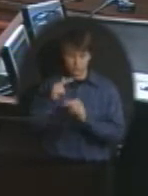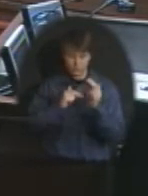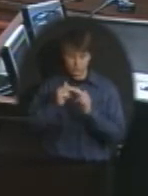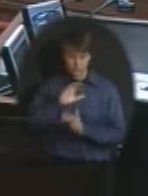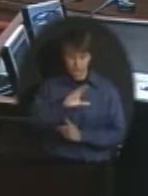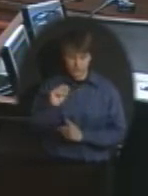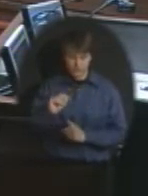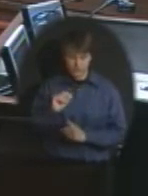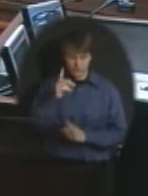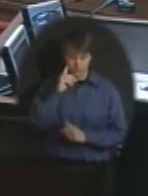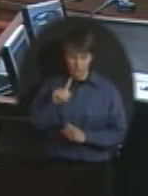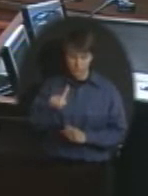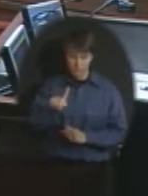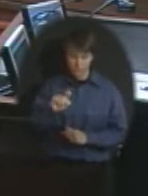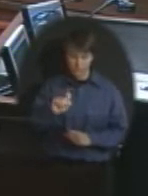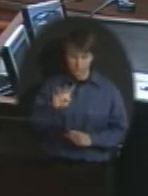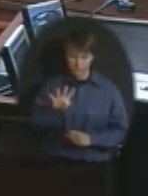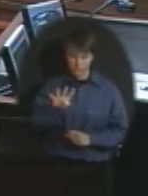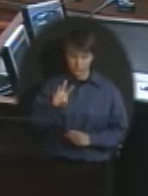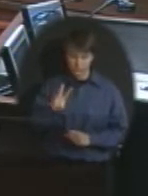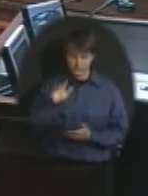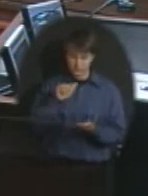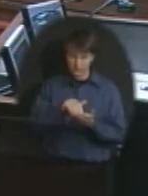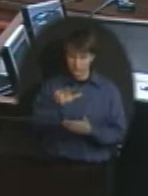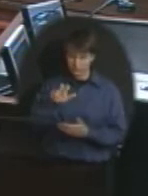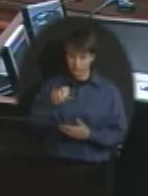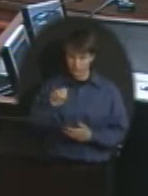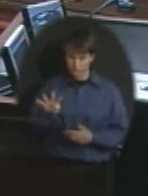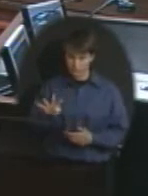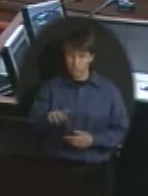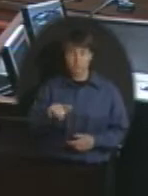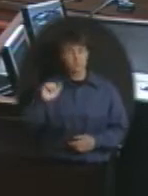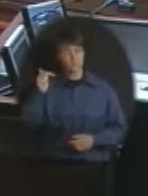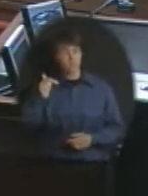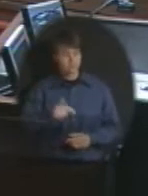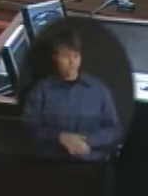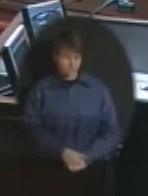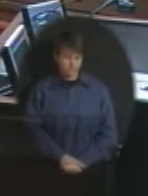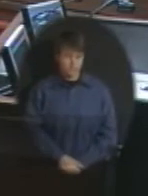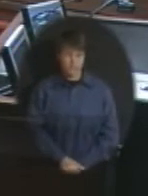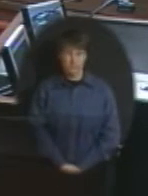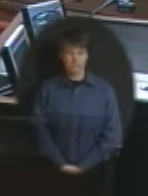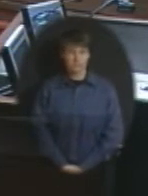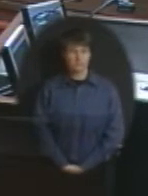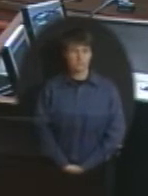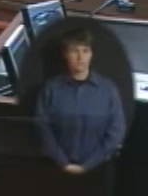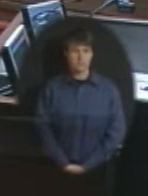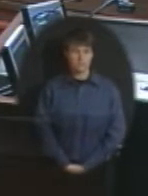and the amount of $146,304. Second.